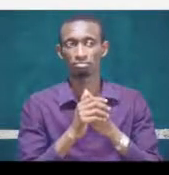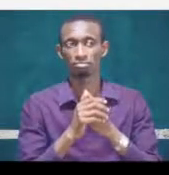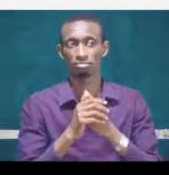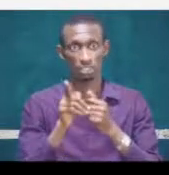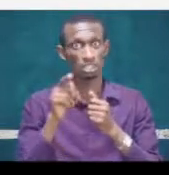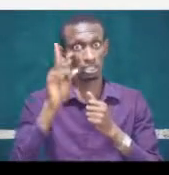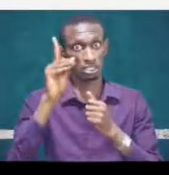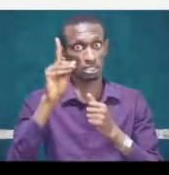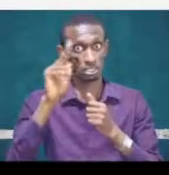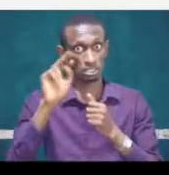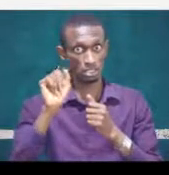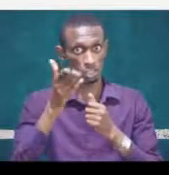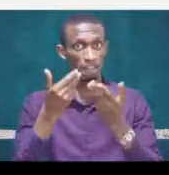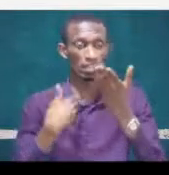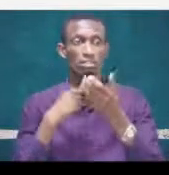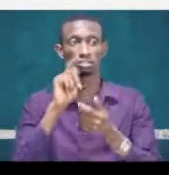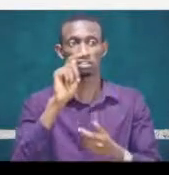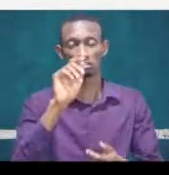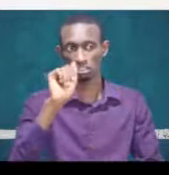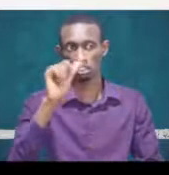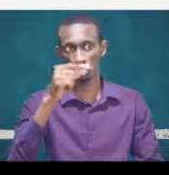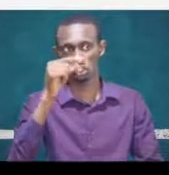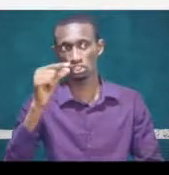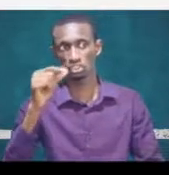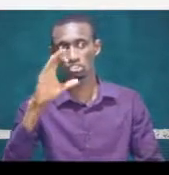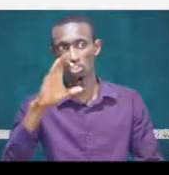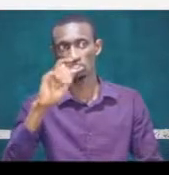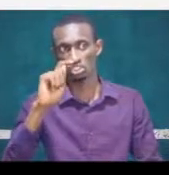it carries thymine. So we have TAGG,